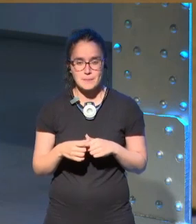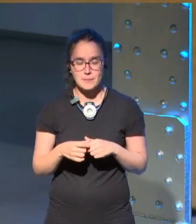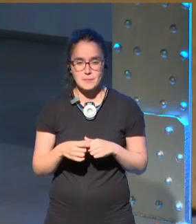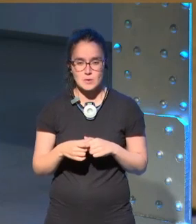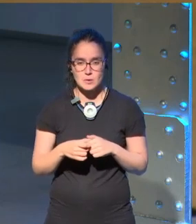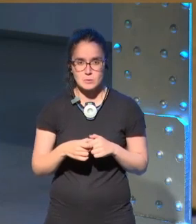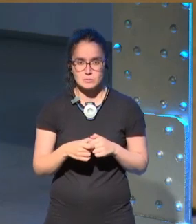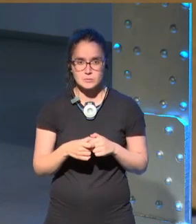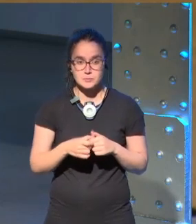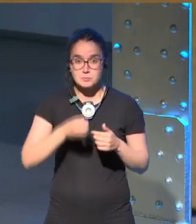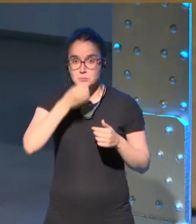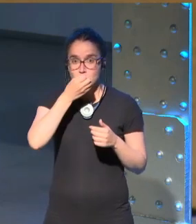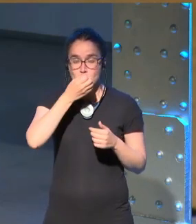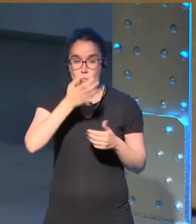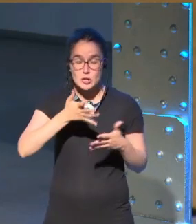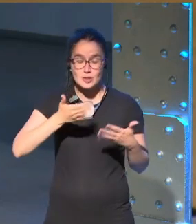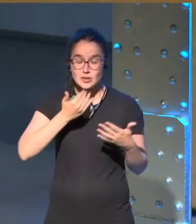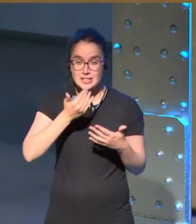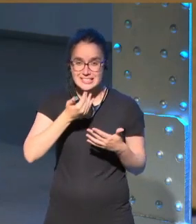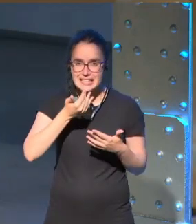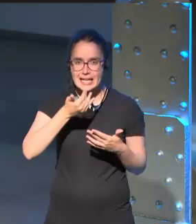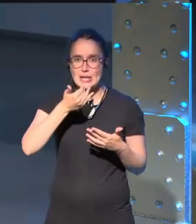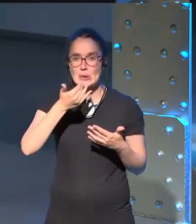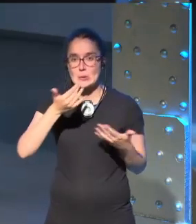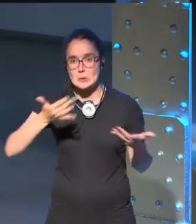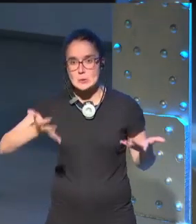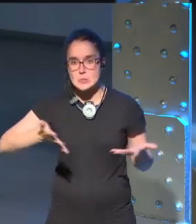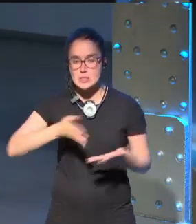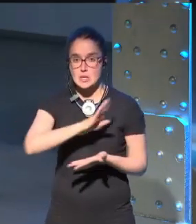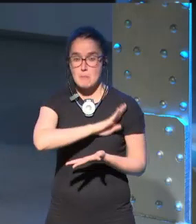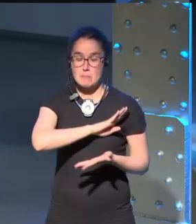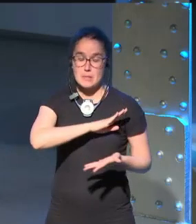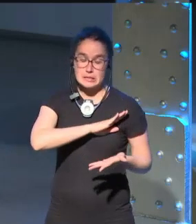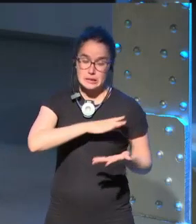Well, that's a very modest thing. I mean, because what can I really do?